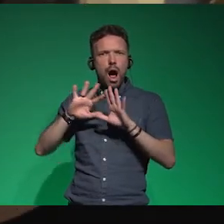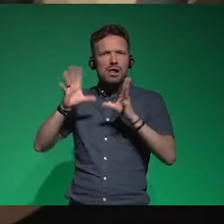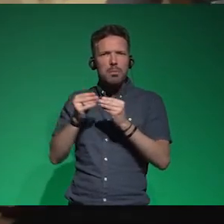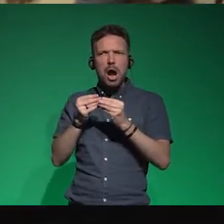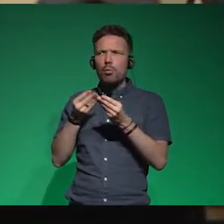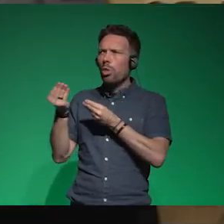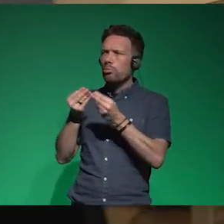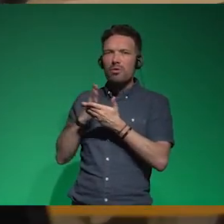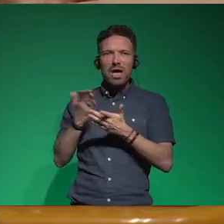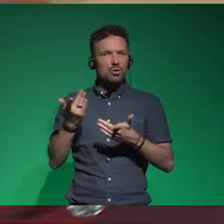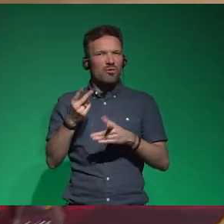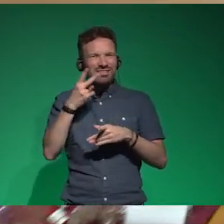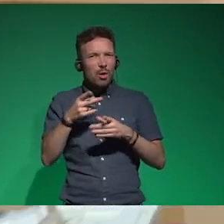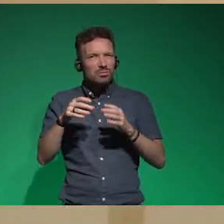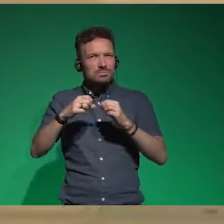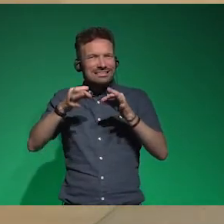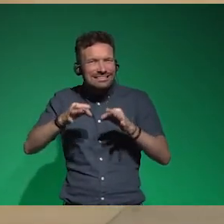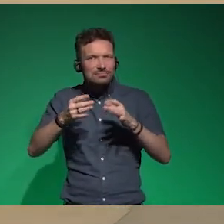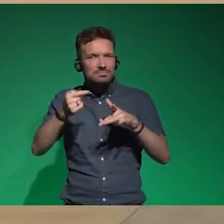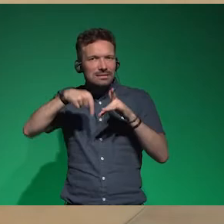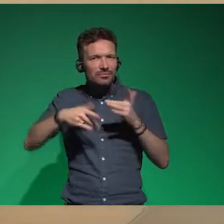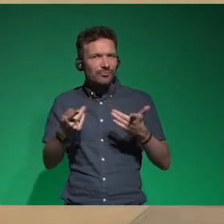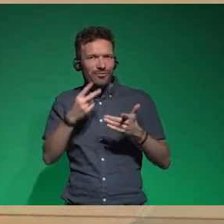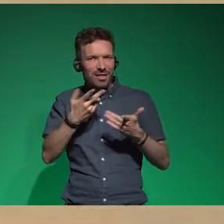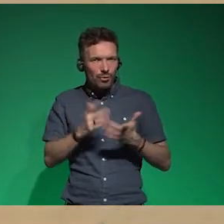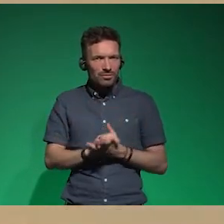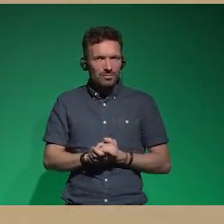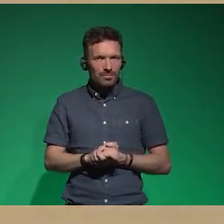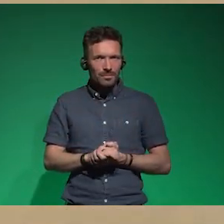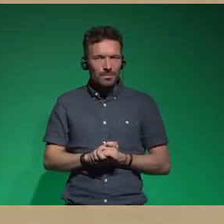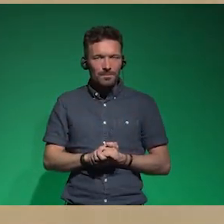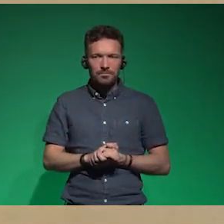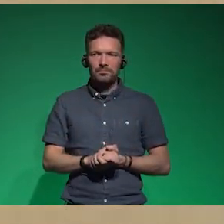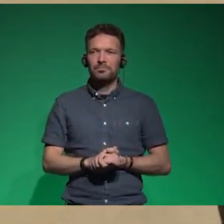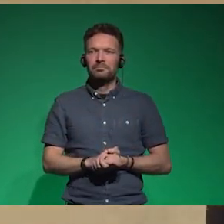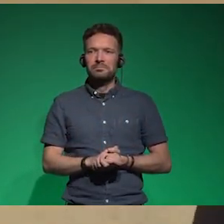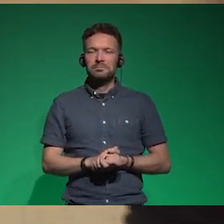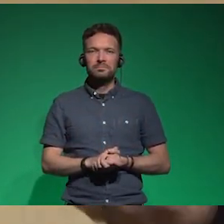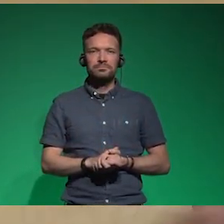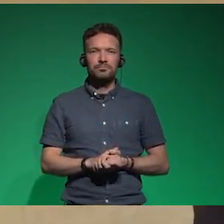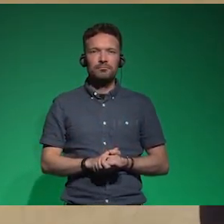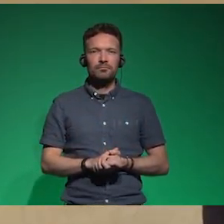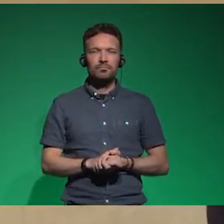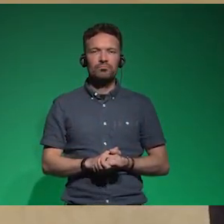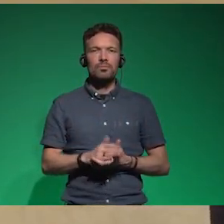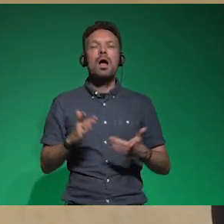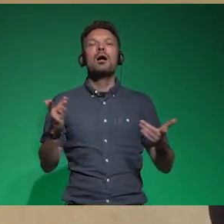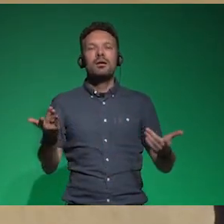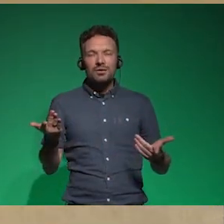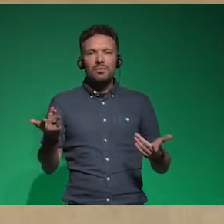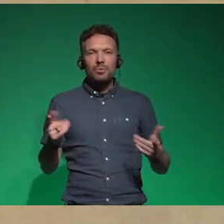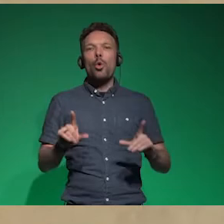nongkrong. Nongkrong is where you comes to like unknown place or something,